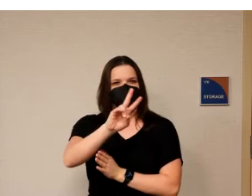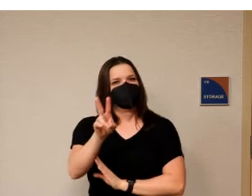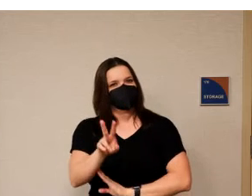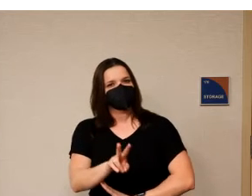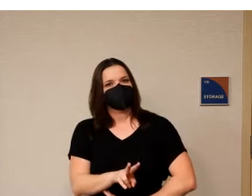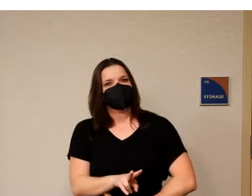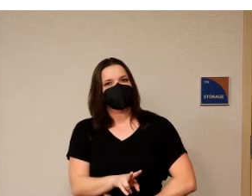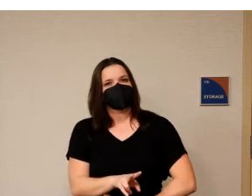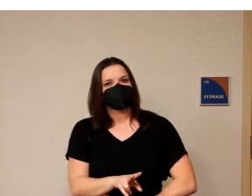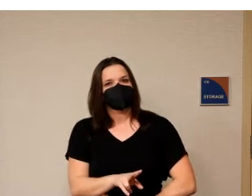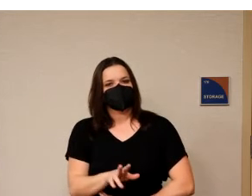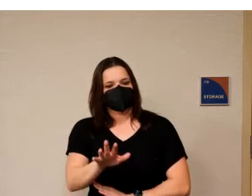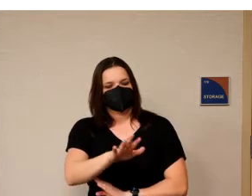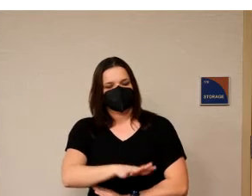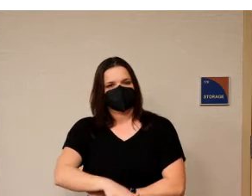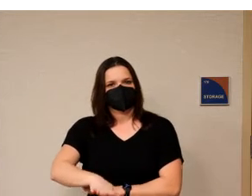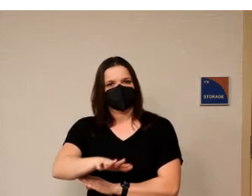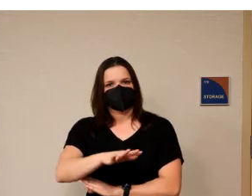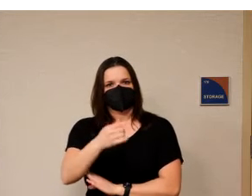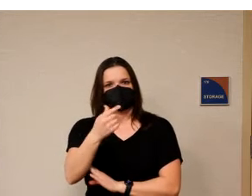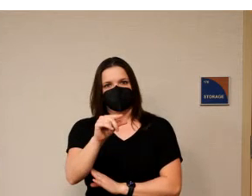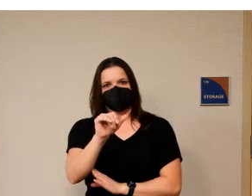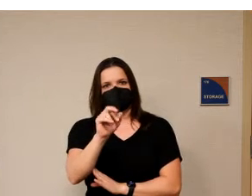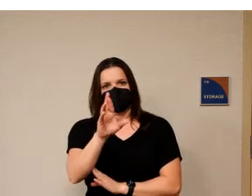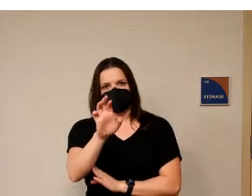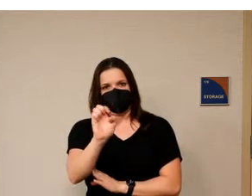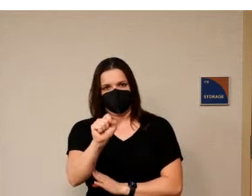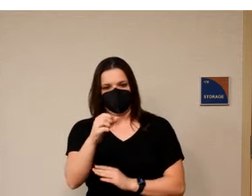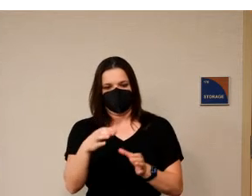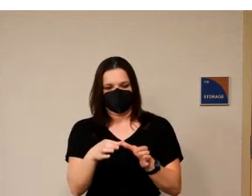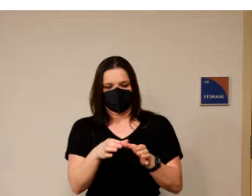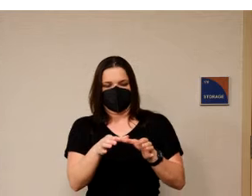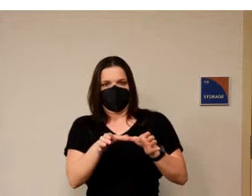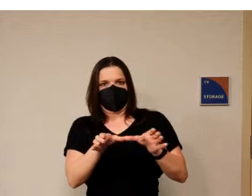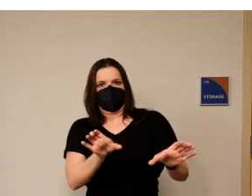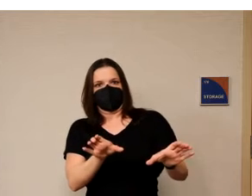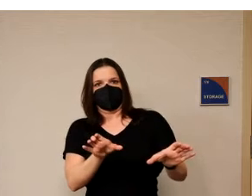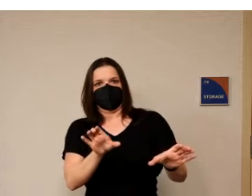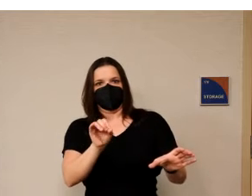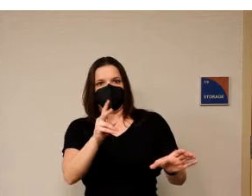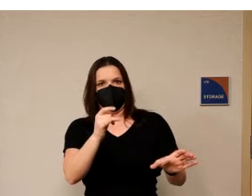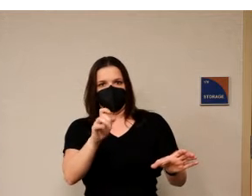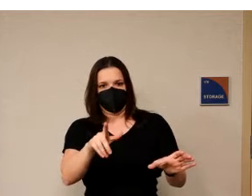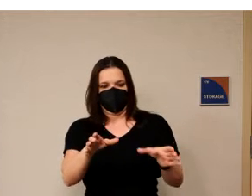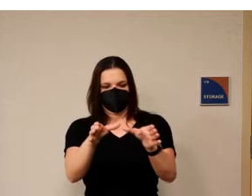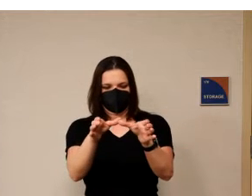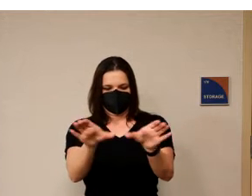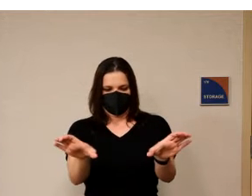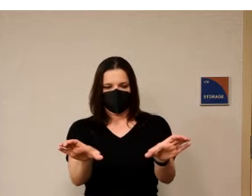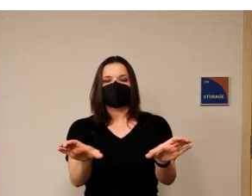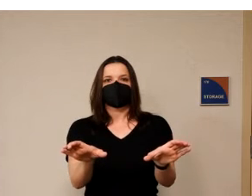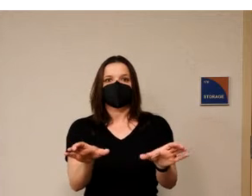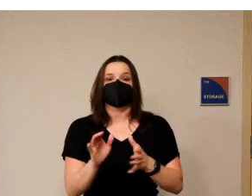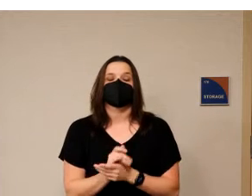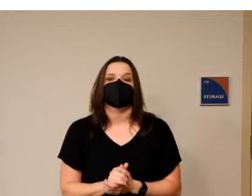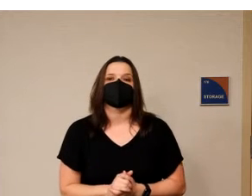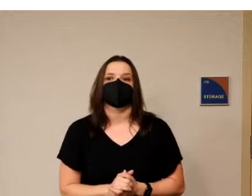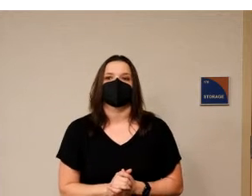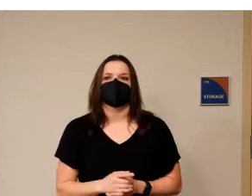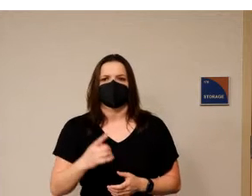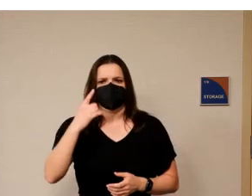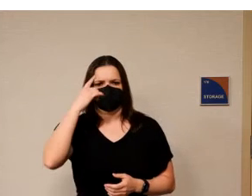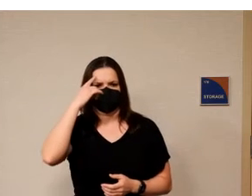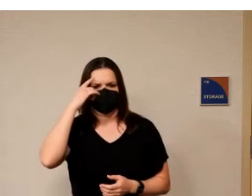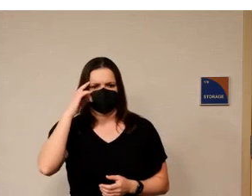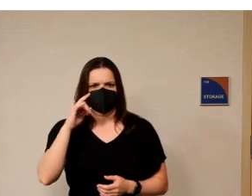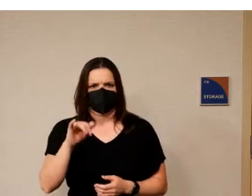Visalia area. It takes in Green Acres. This one does split Oval Park, and I believe it